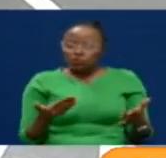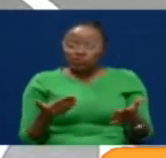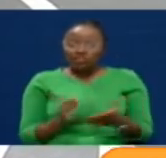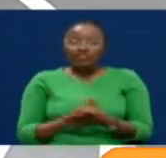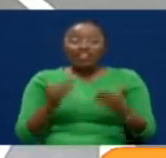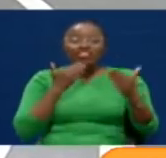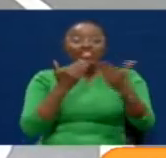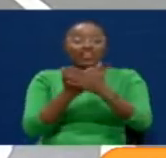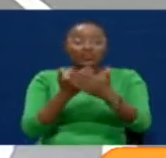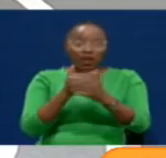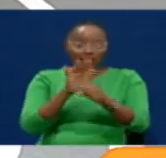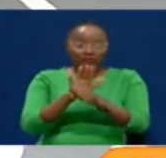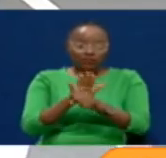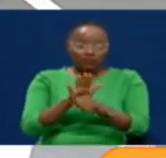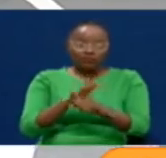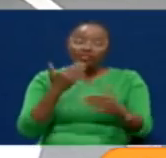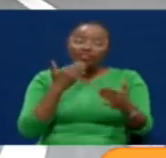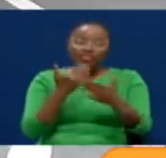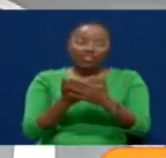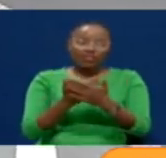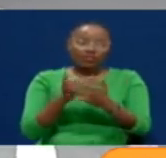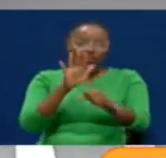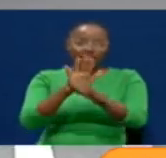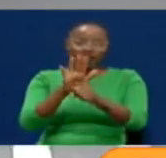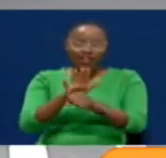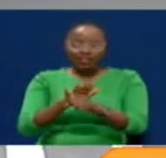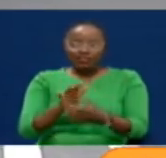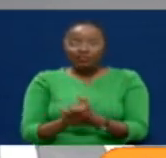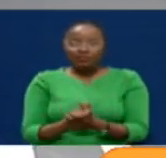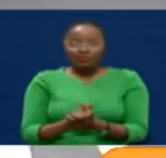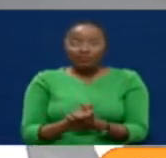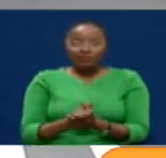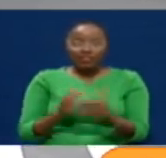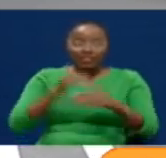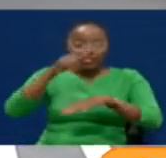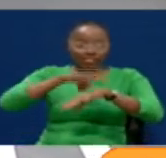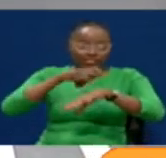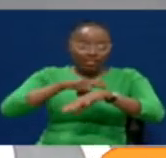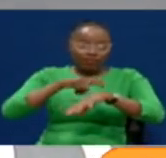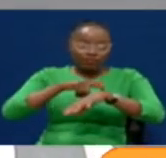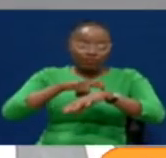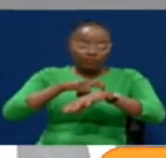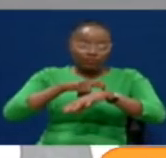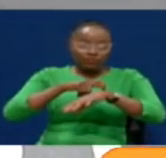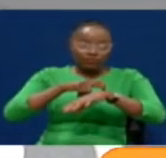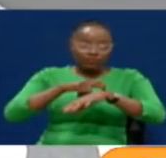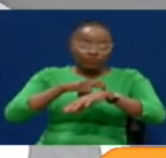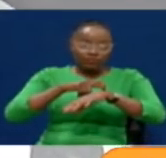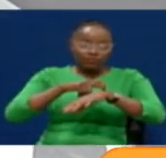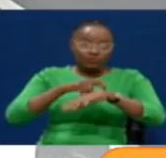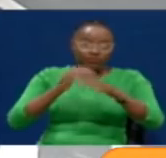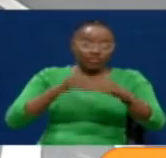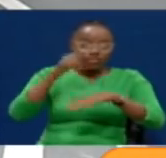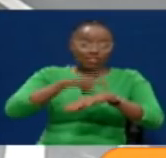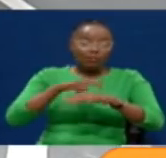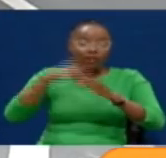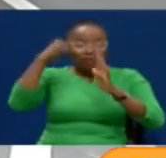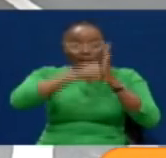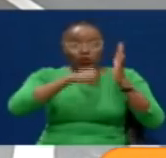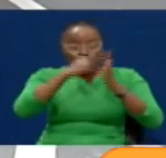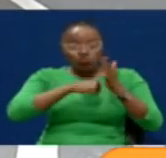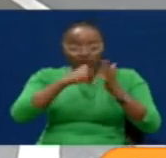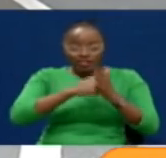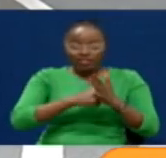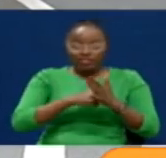Thank you. Super Senator. Thanks a lot, Jeff, man. Thanks. Always a pleasure, man. God bless you. Next time, get Mutula. I will. You know, I asked. He was in Makueni today. He